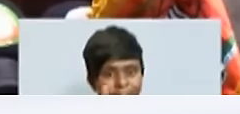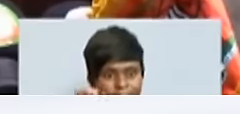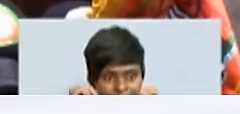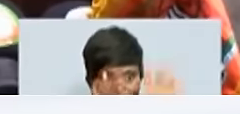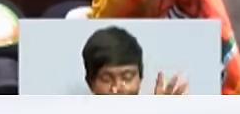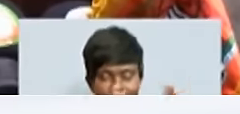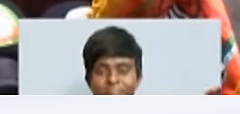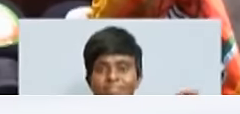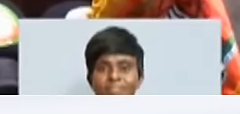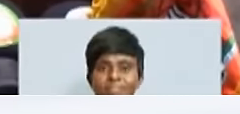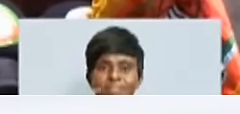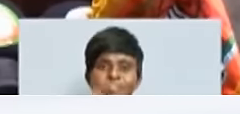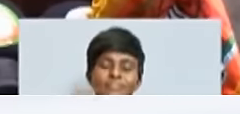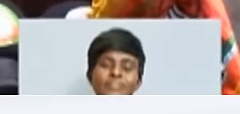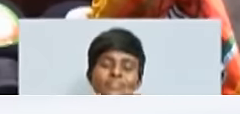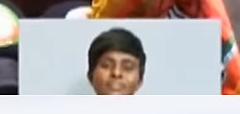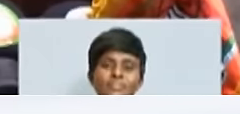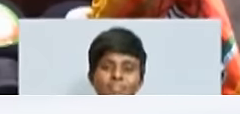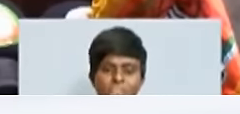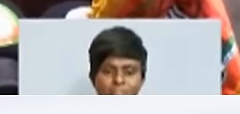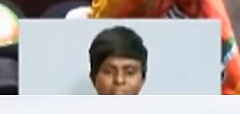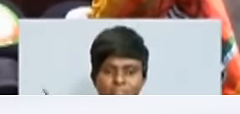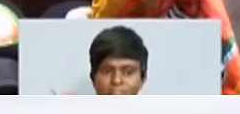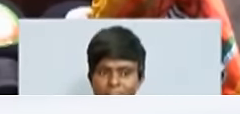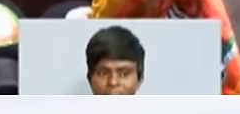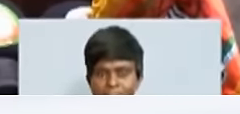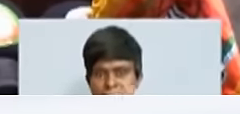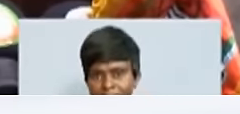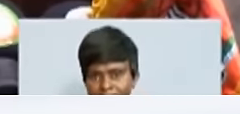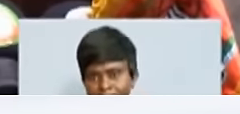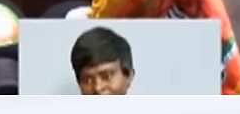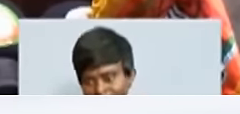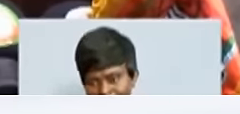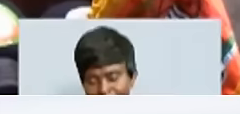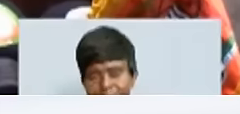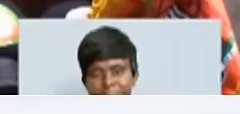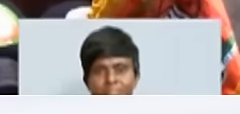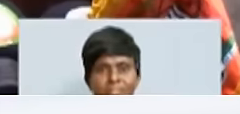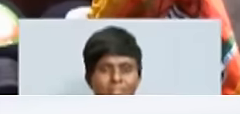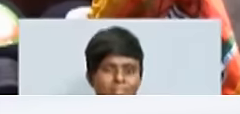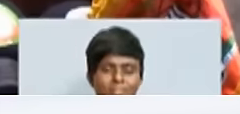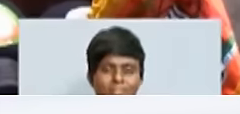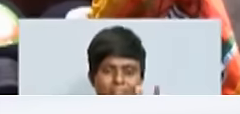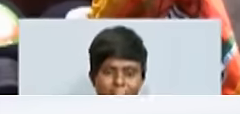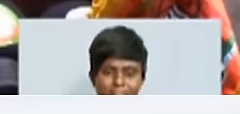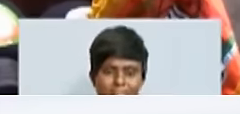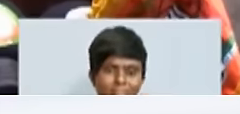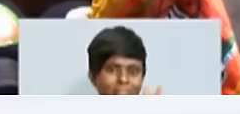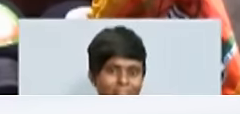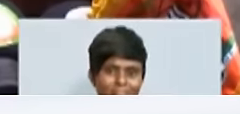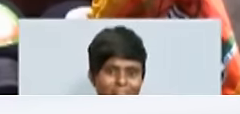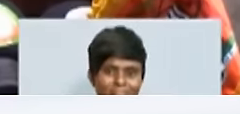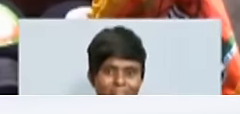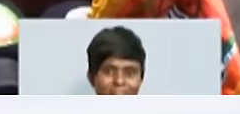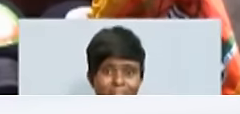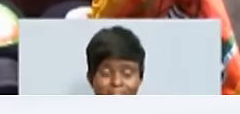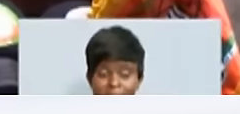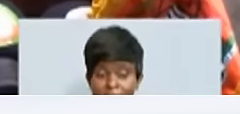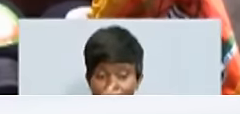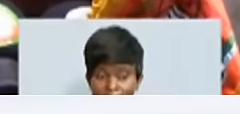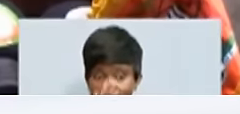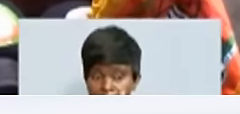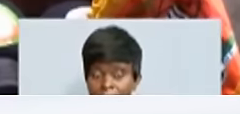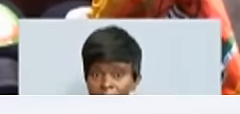posted, and not just go and register there and then walk back to towns. When such